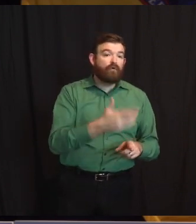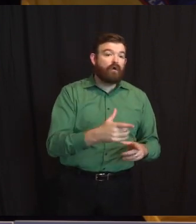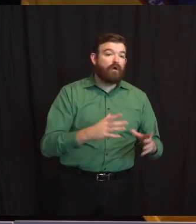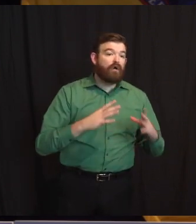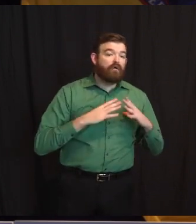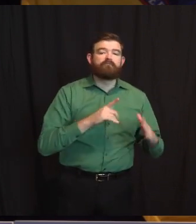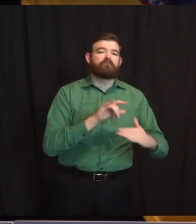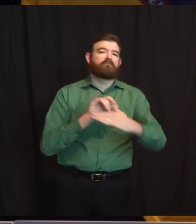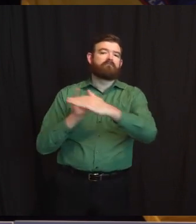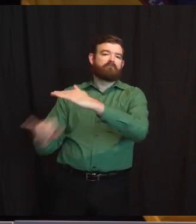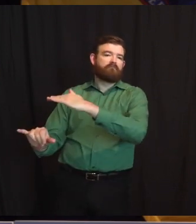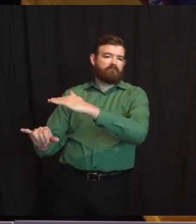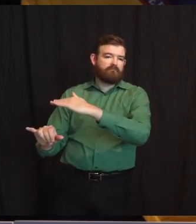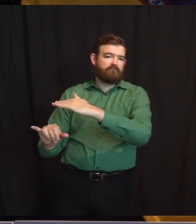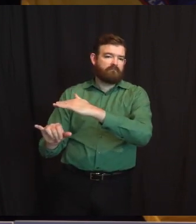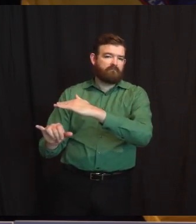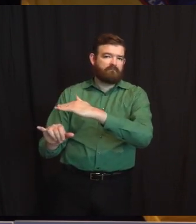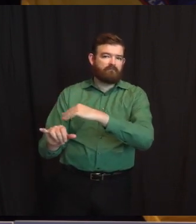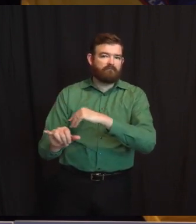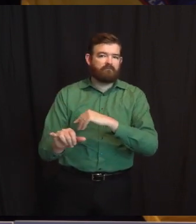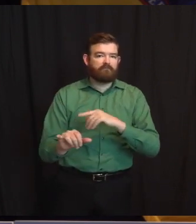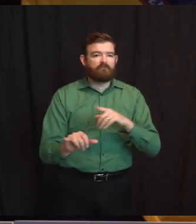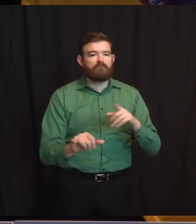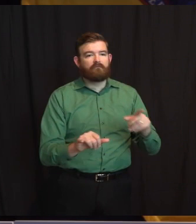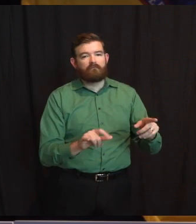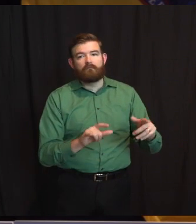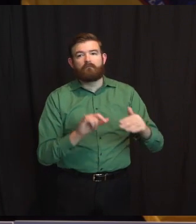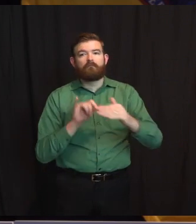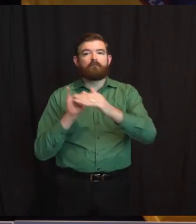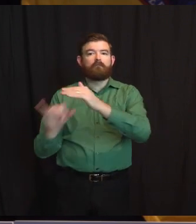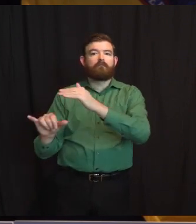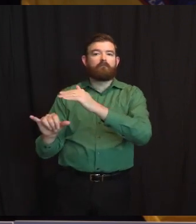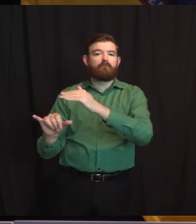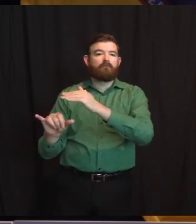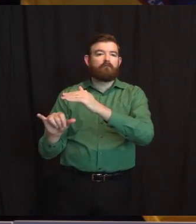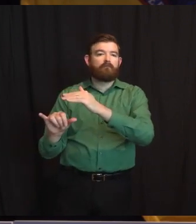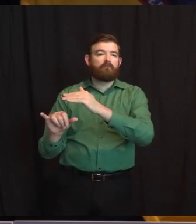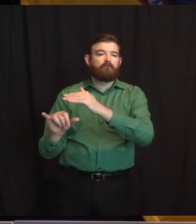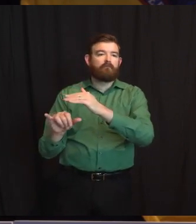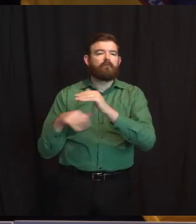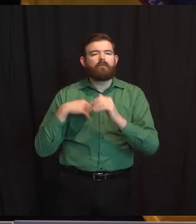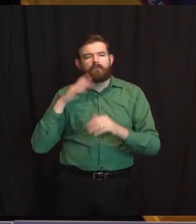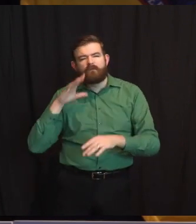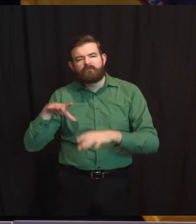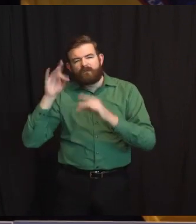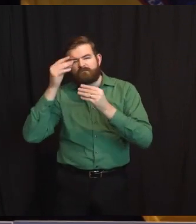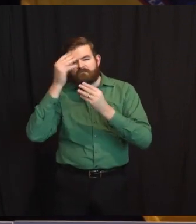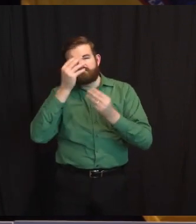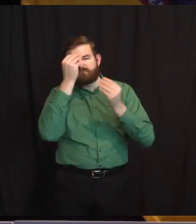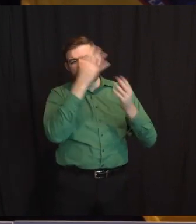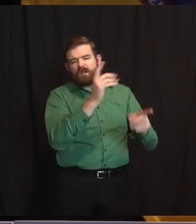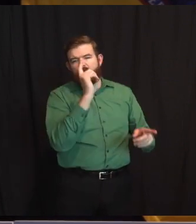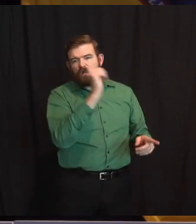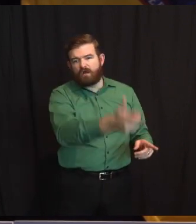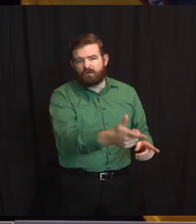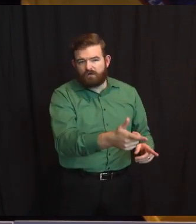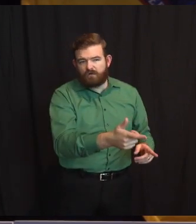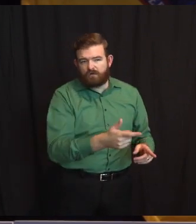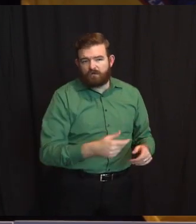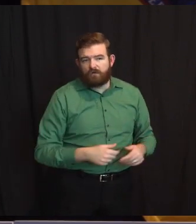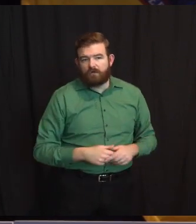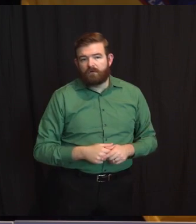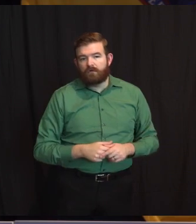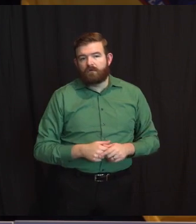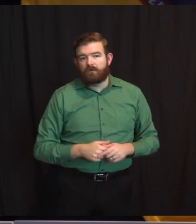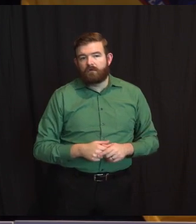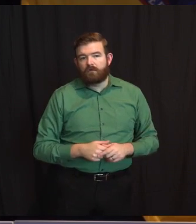quarantine. I have no other report on that. If we get more color on that, we can come back, right? Yeah. And on plasma, do you have any on plasma? I don't have any statistics